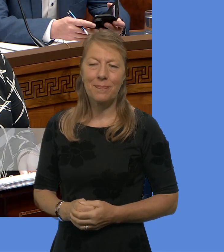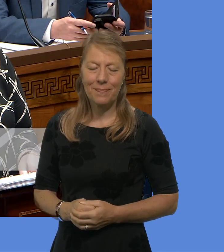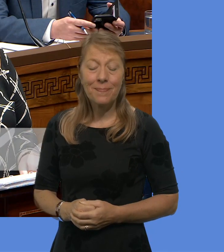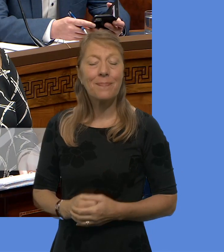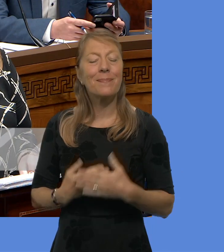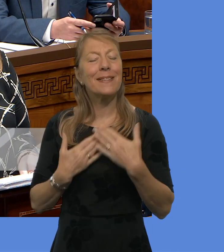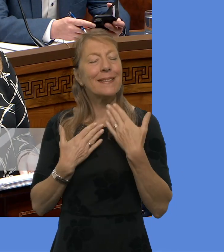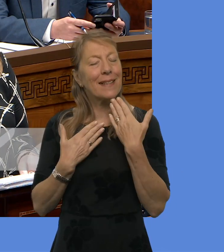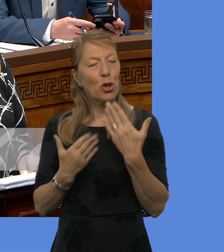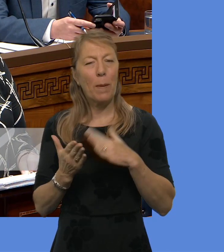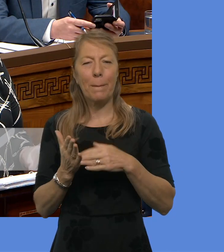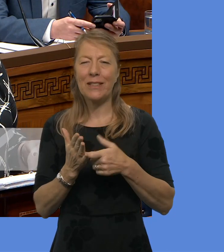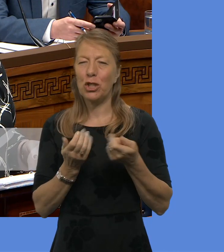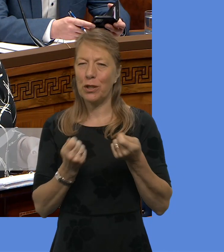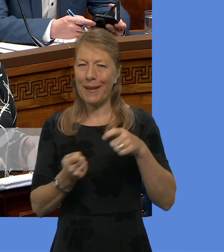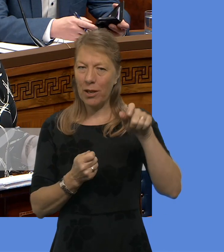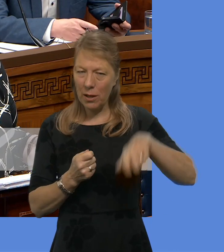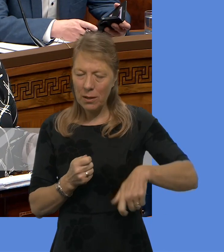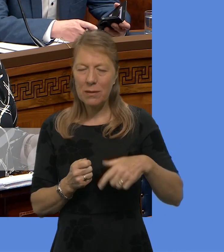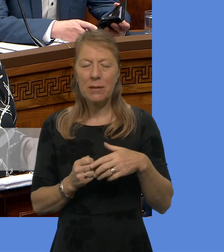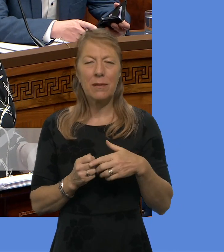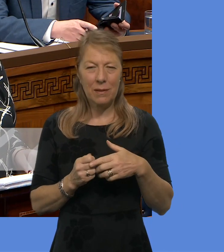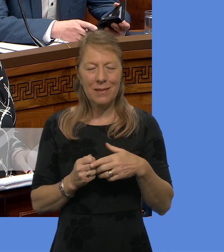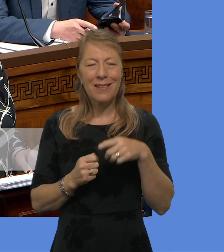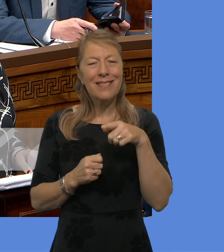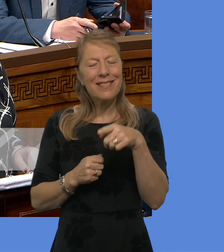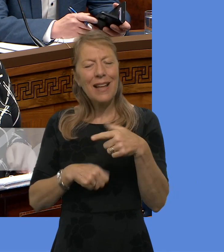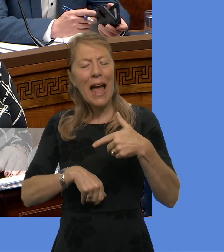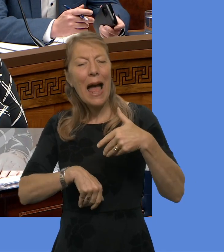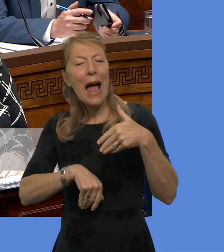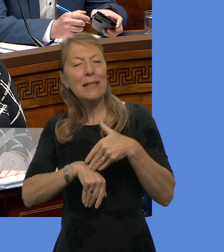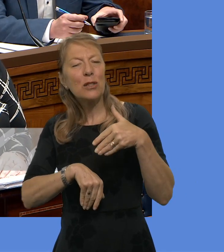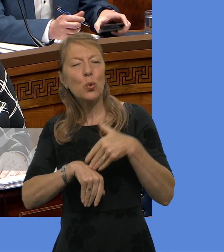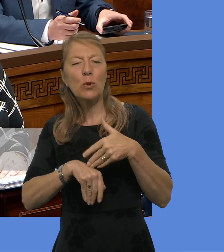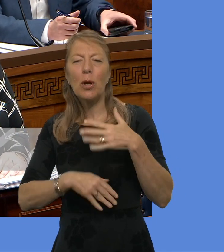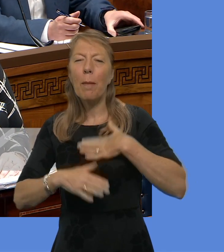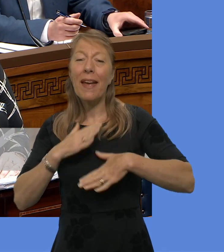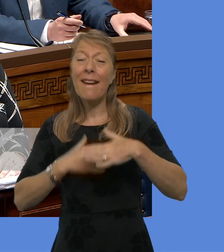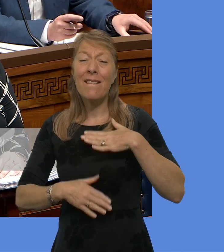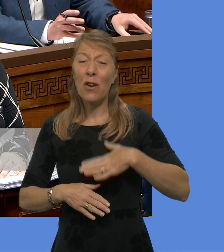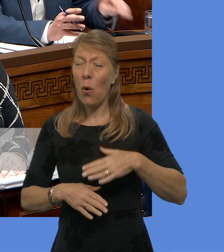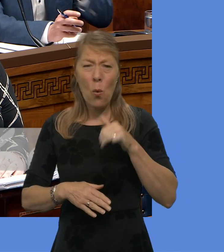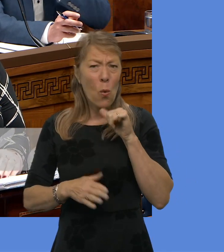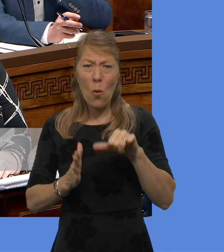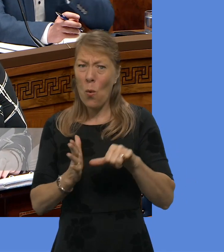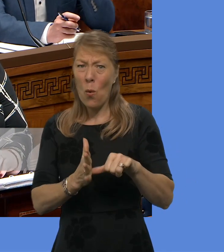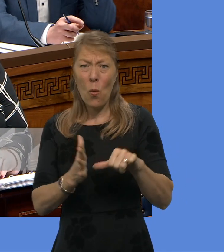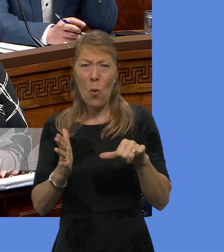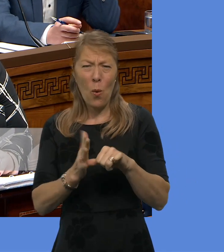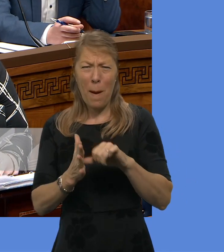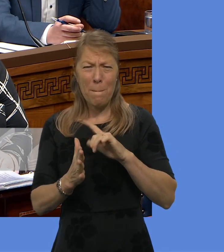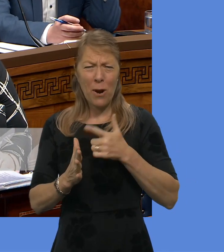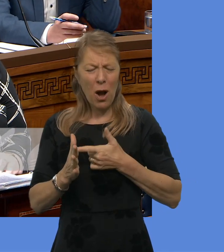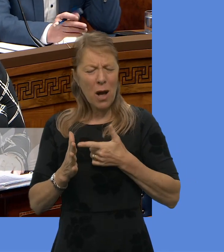Thank you, Mr Speaker. Addressing ASB in any area requires partnership working, as it's rare that these issues are addressed by the criminal justice system